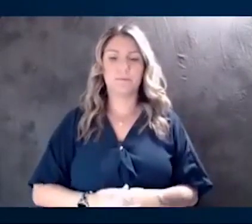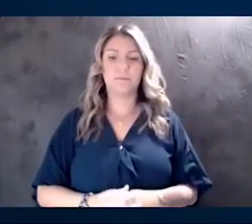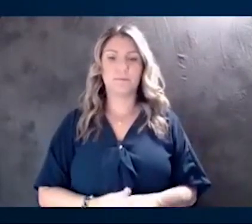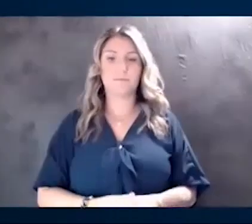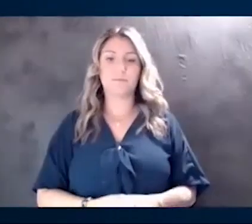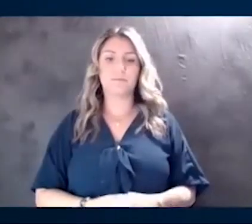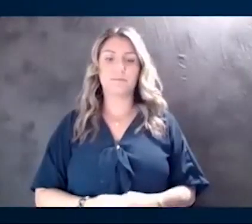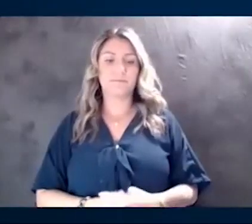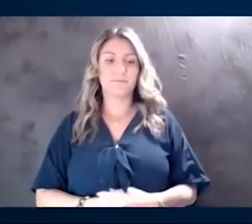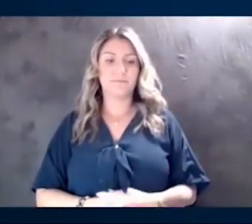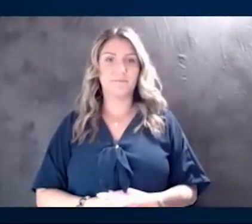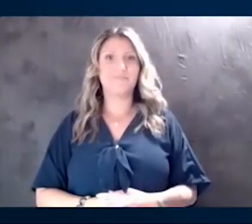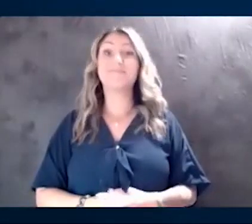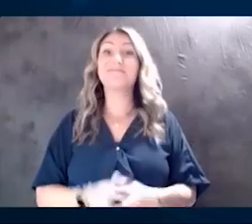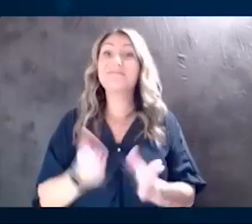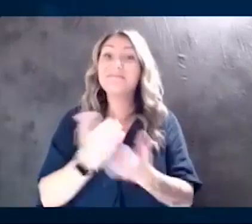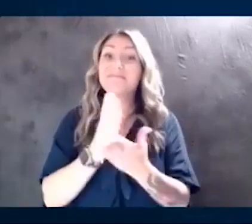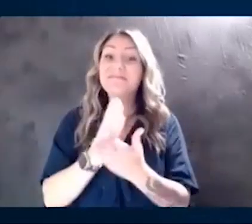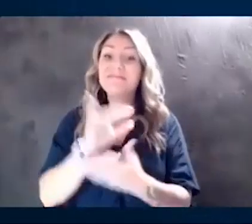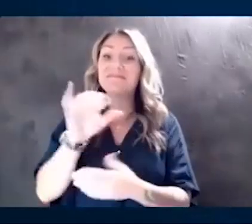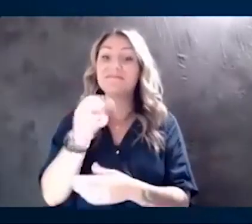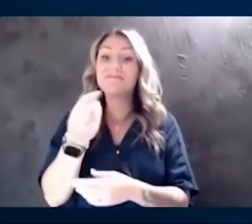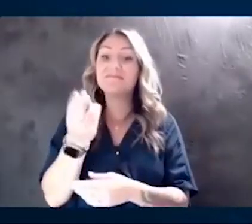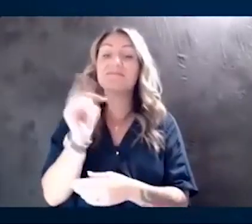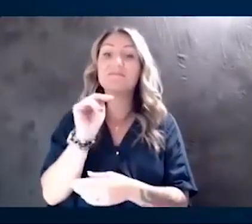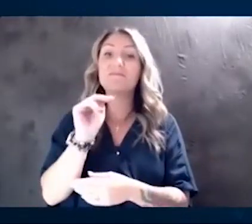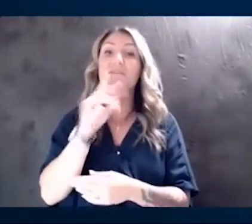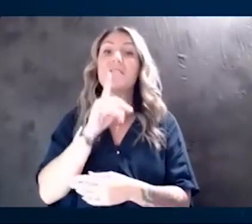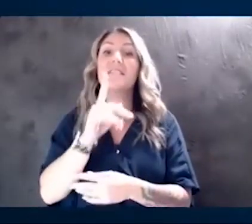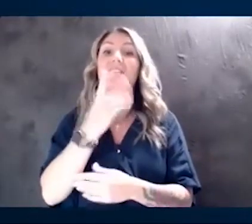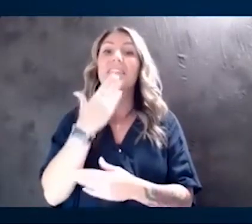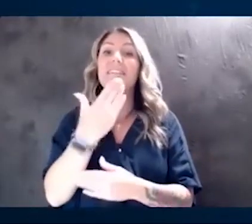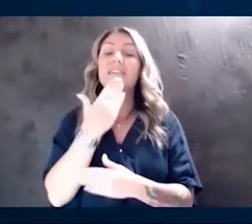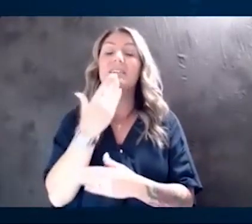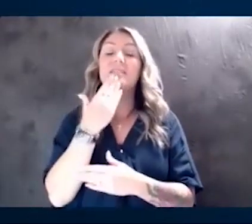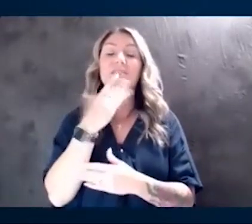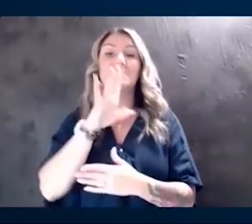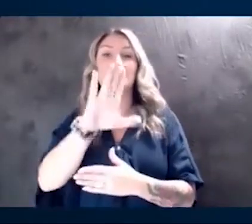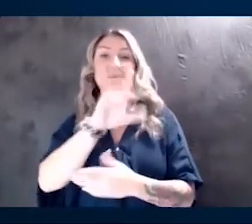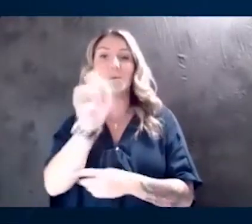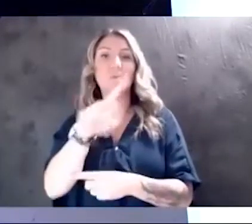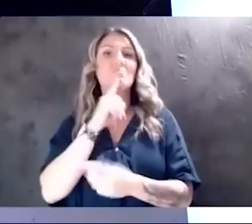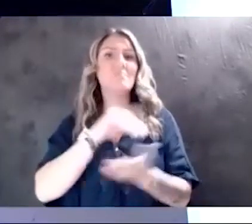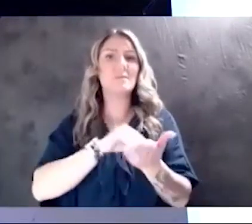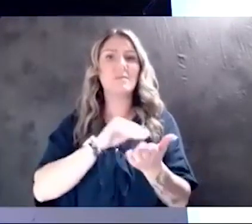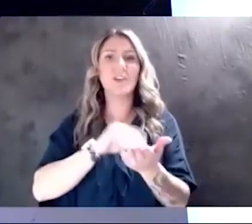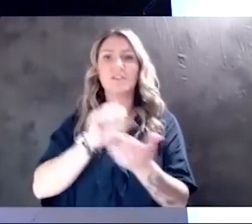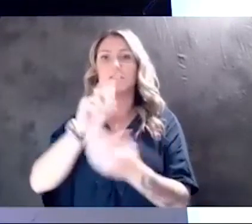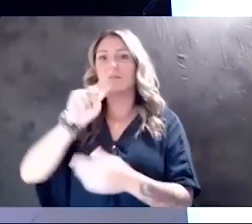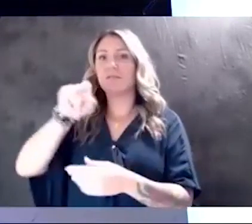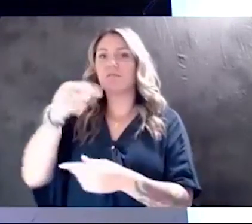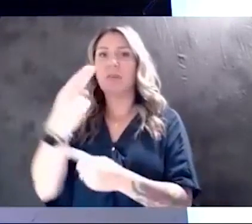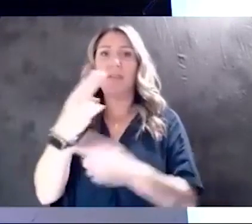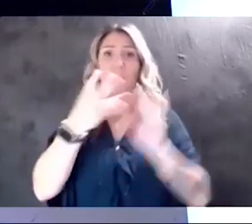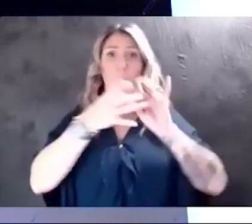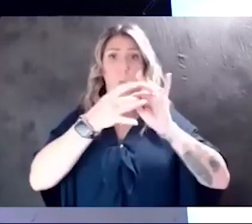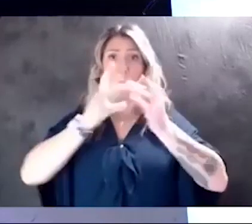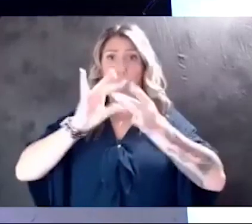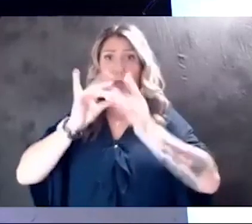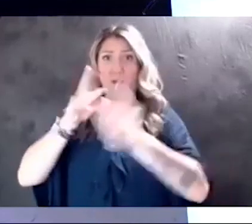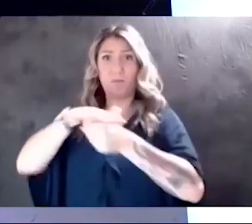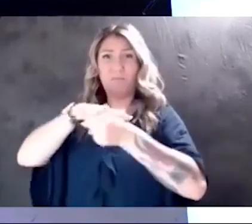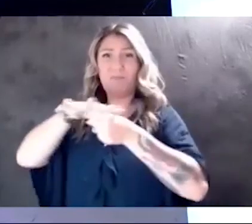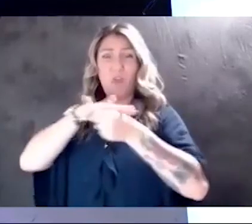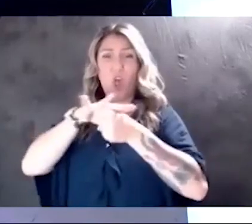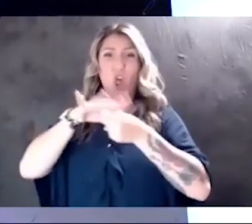All right, Josh, thanks for your question. Dr. Smith, let's get to the other top story right now, the Olympics and our local gymnast who is an alternate on the